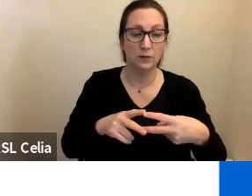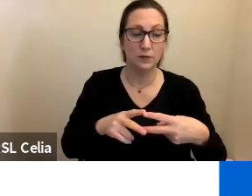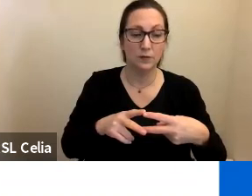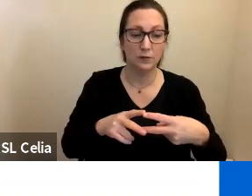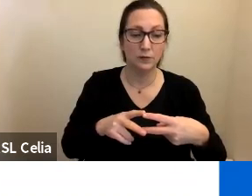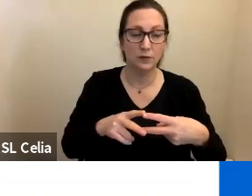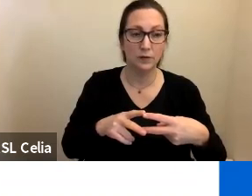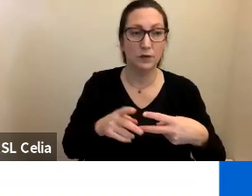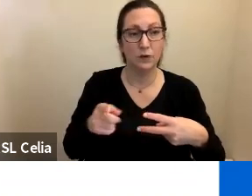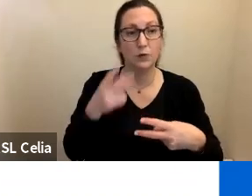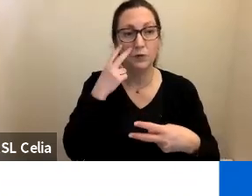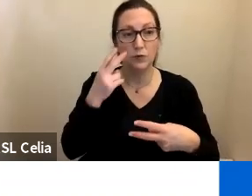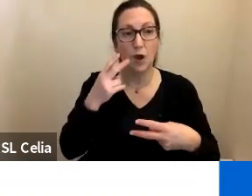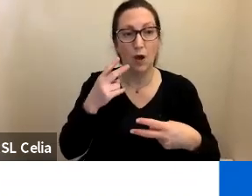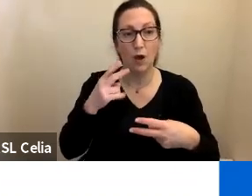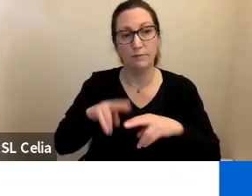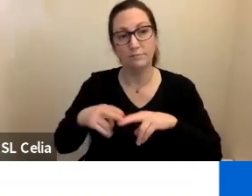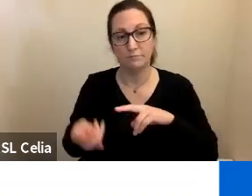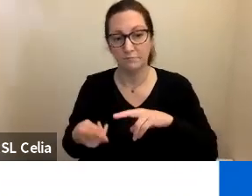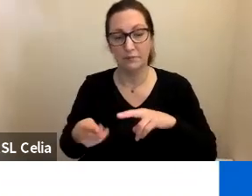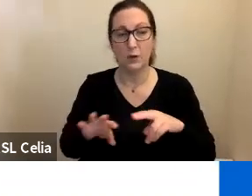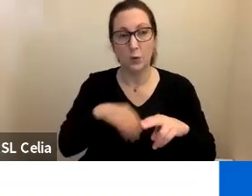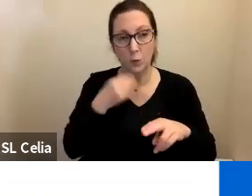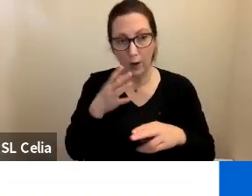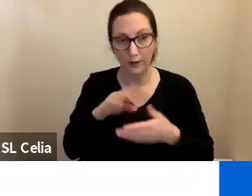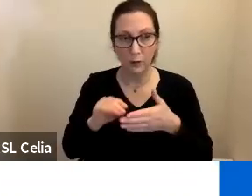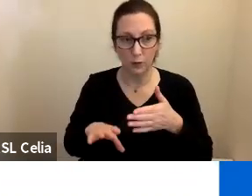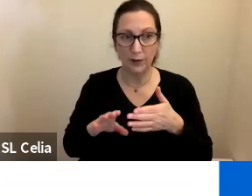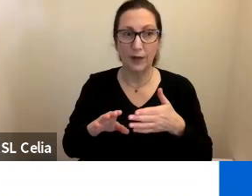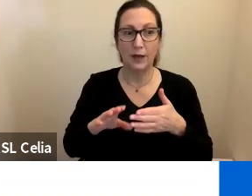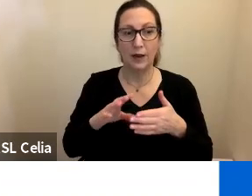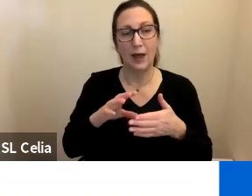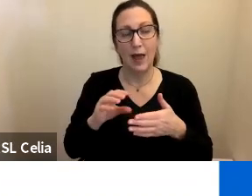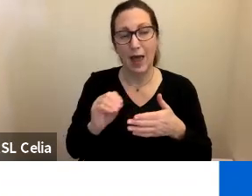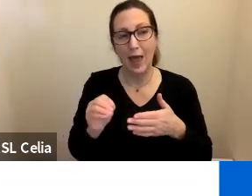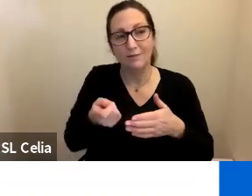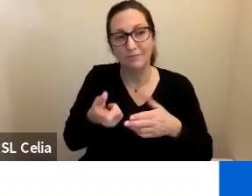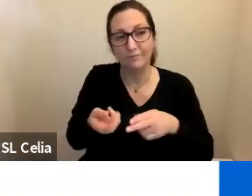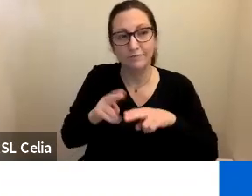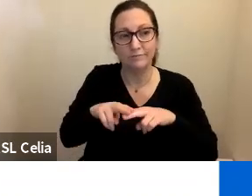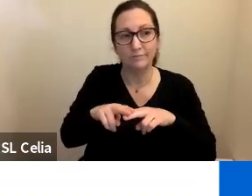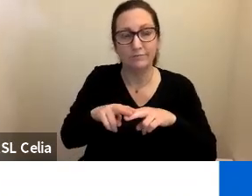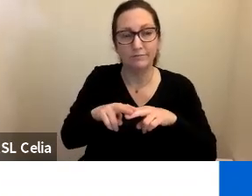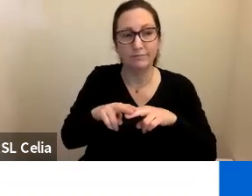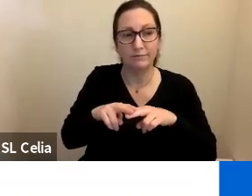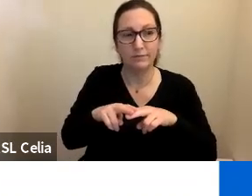a decrease in your white student population, followed by a slight increase of decrease of